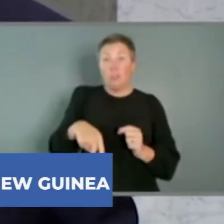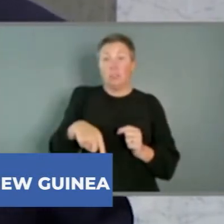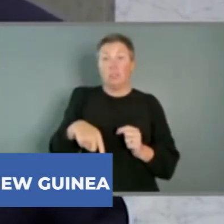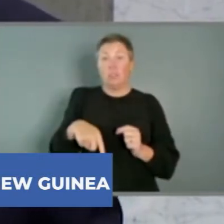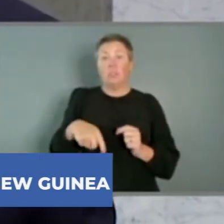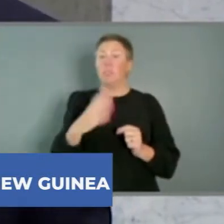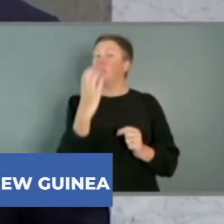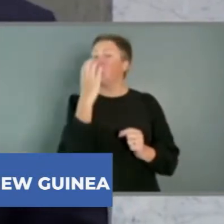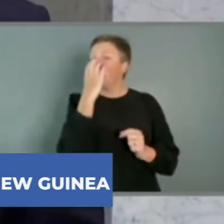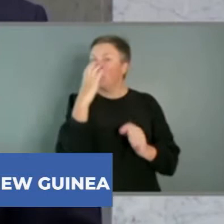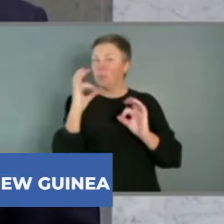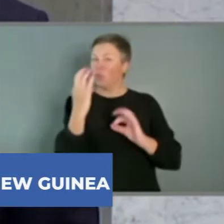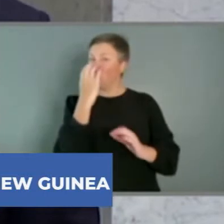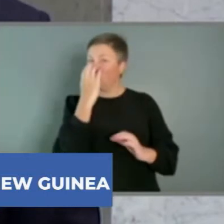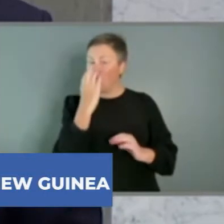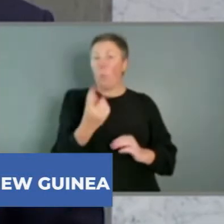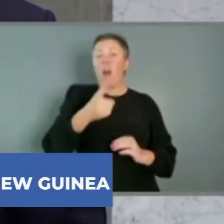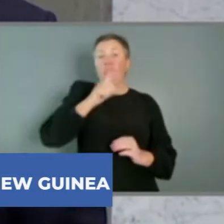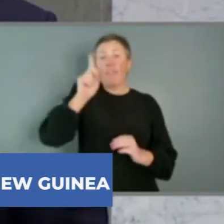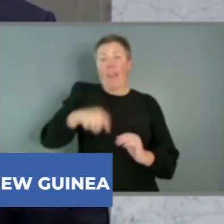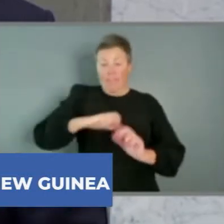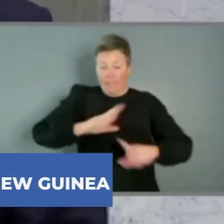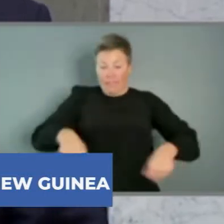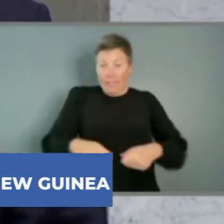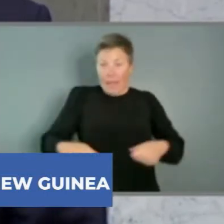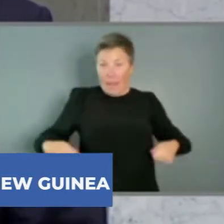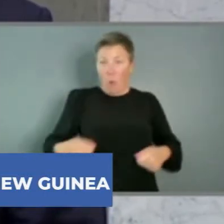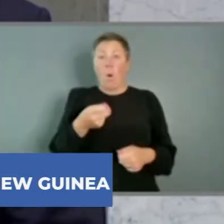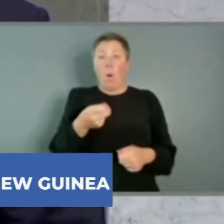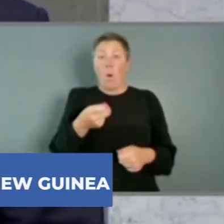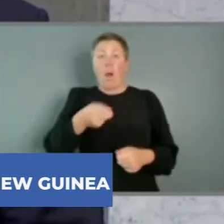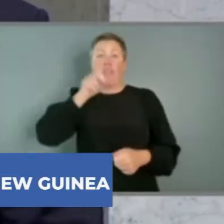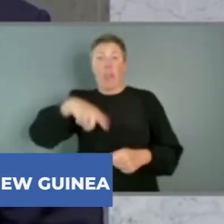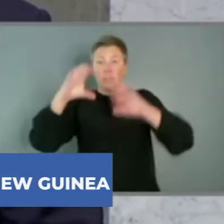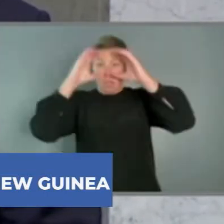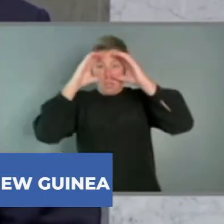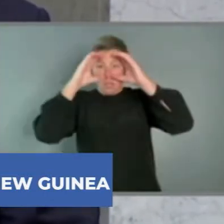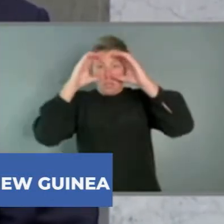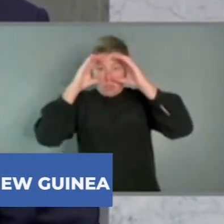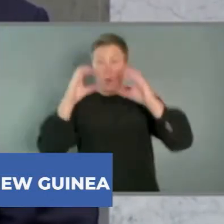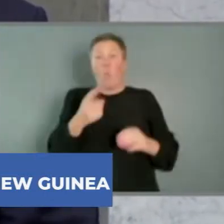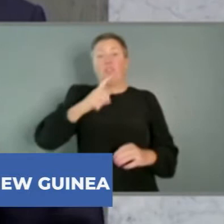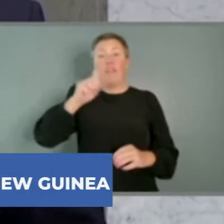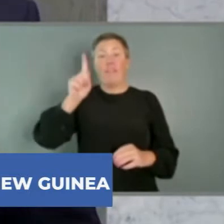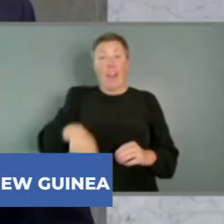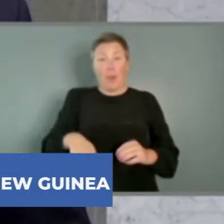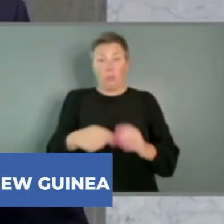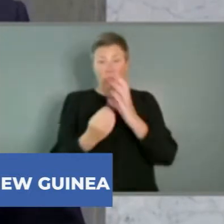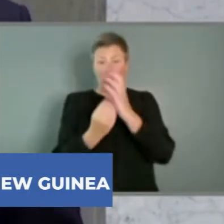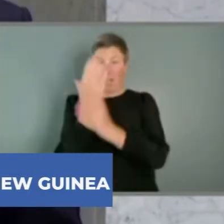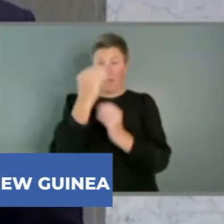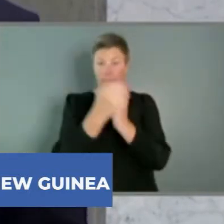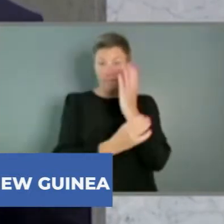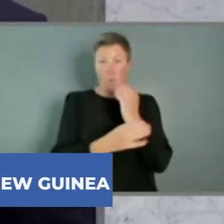Australia's contracted vaccines for Papua New Guinea. He added that Australia will also donate 8,000 locally produced COVID-19 vaccines to